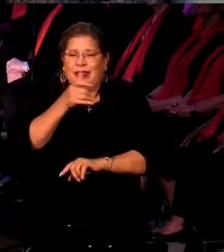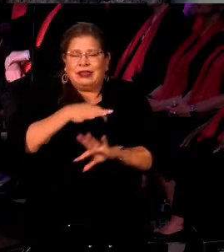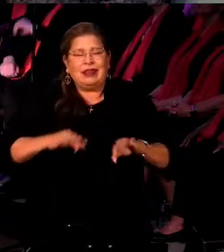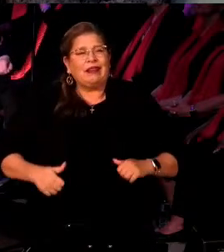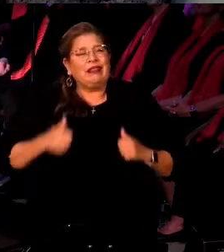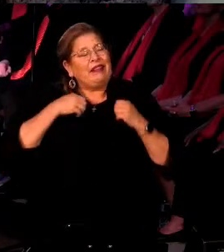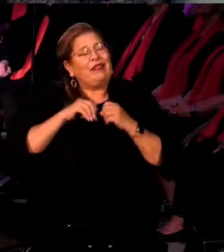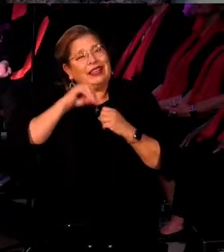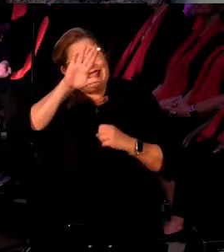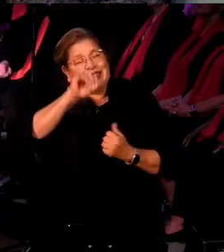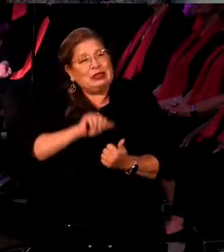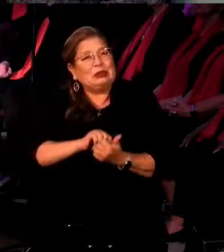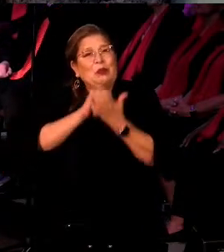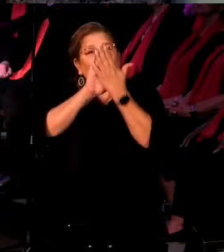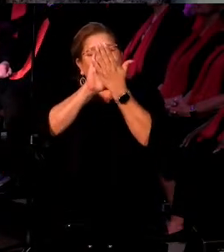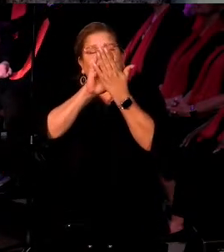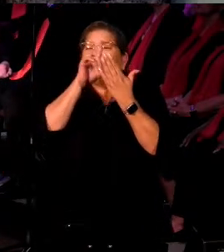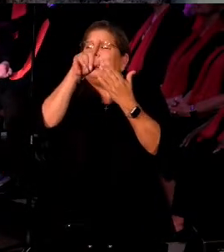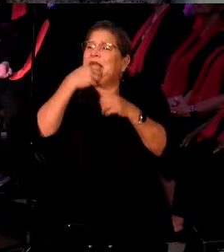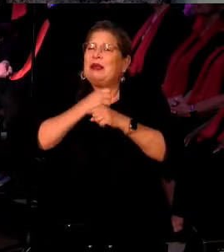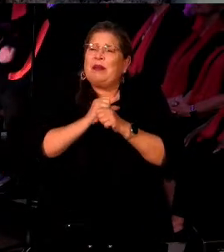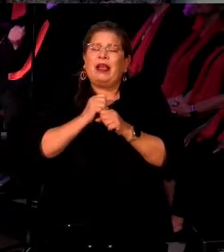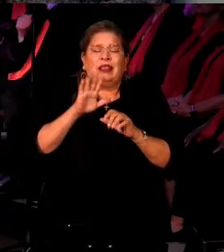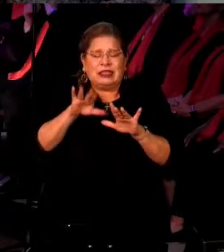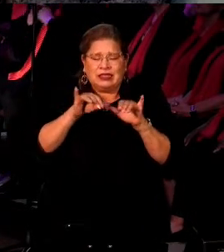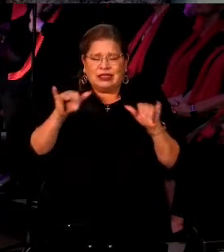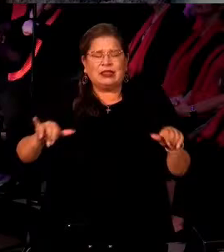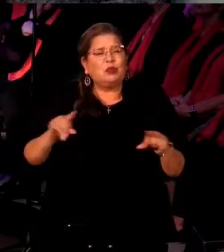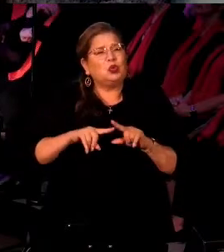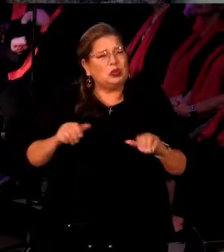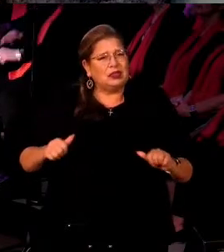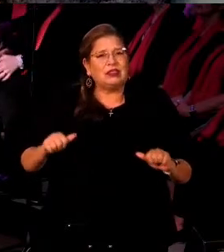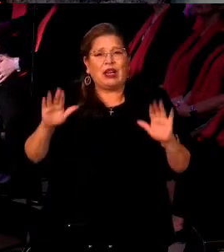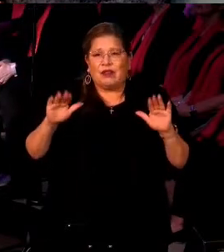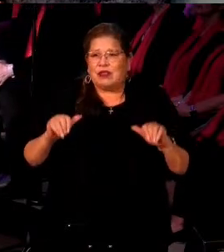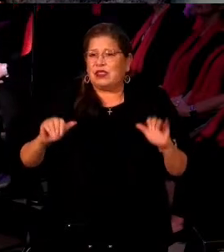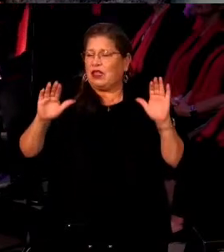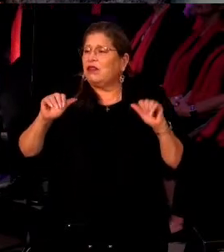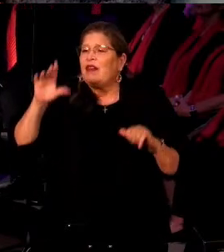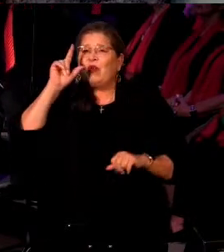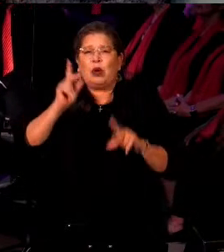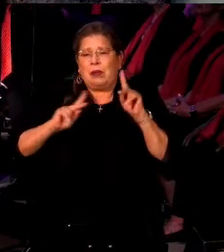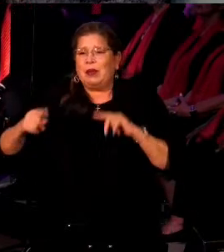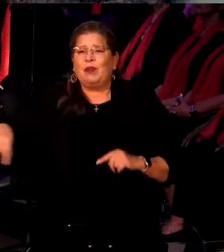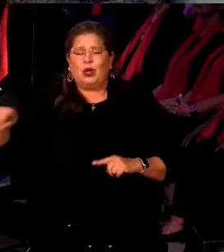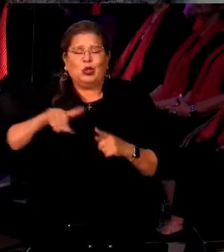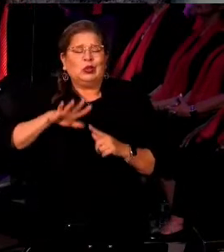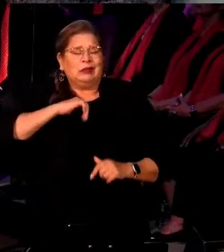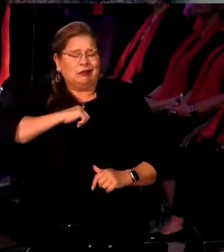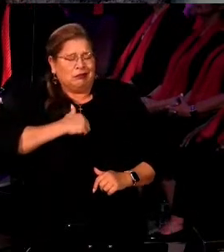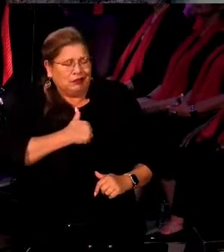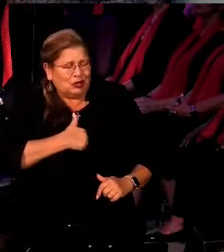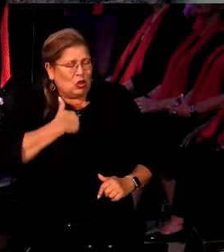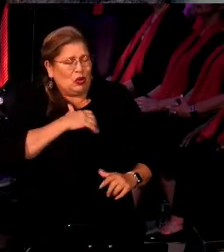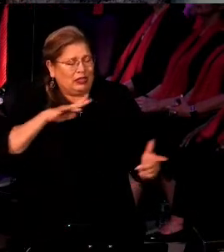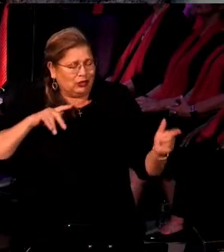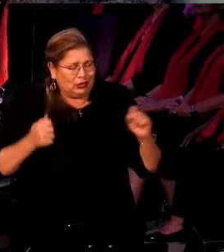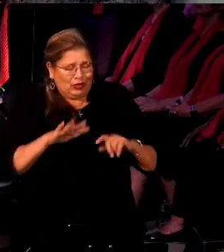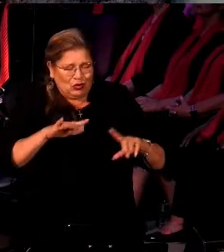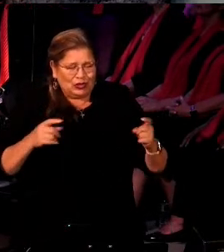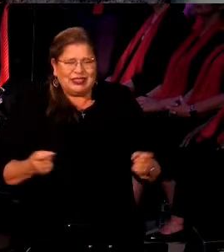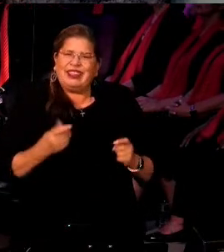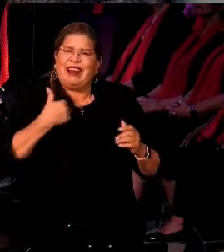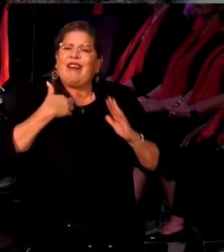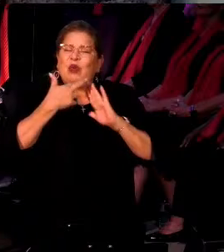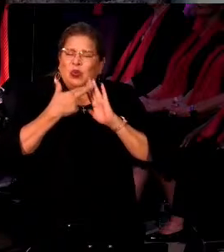presence. He created a system of sacrifices, a way for his people to atone for their sins. There were rules and